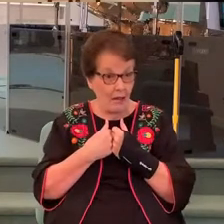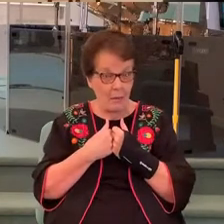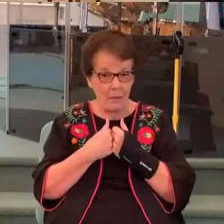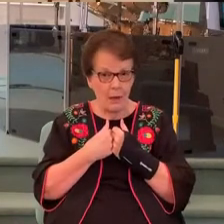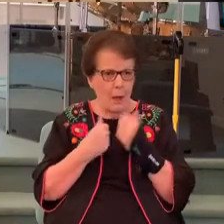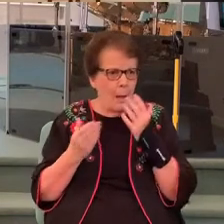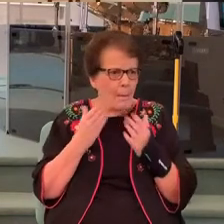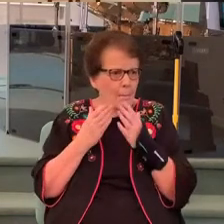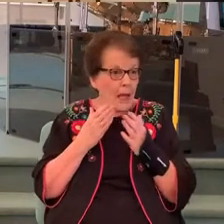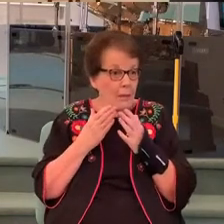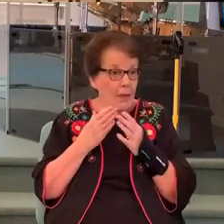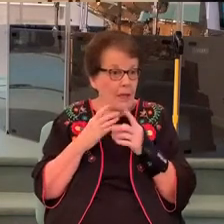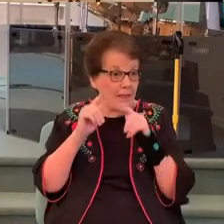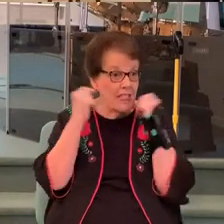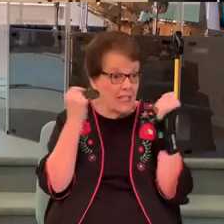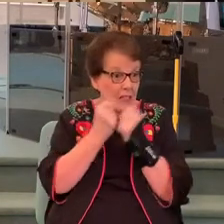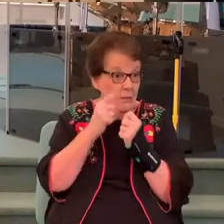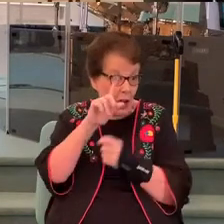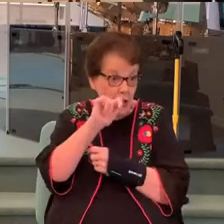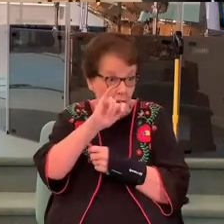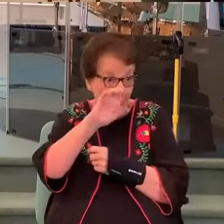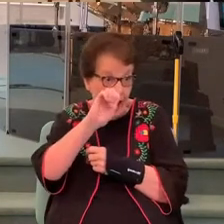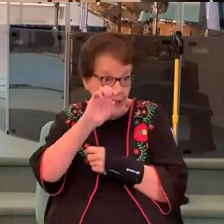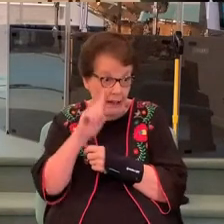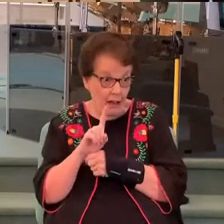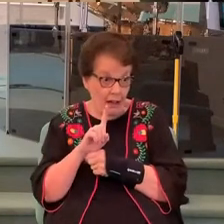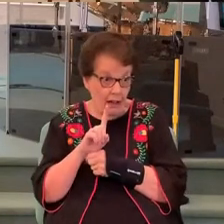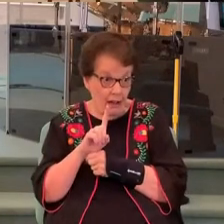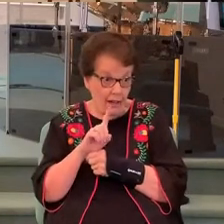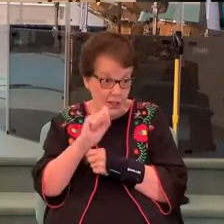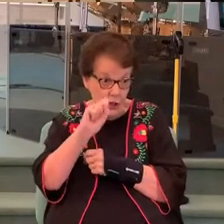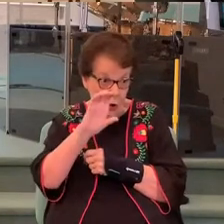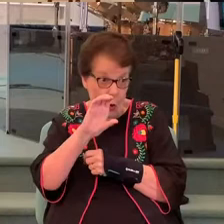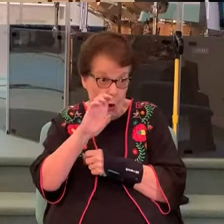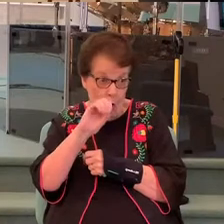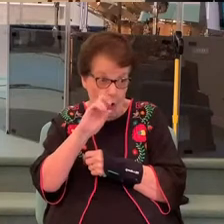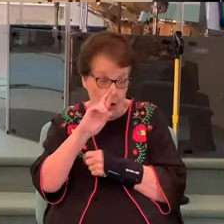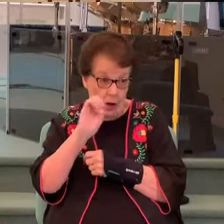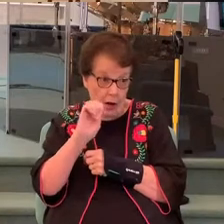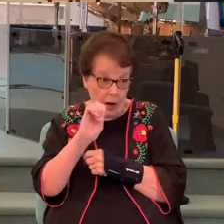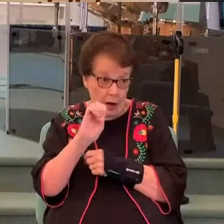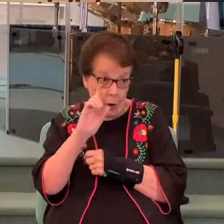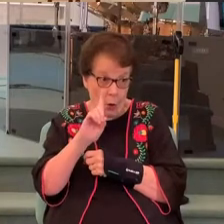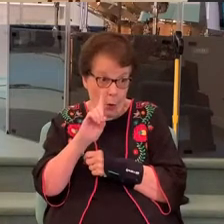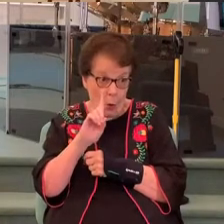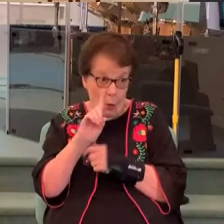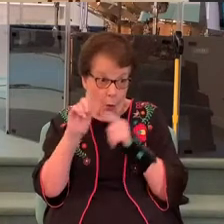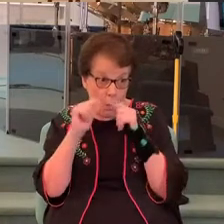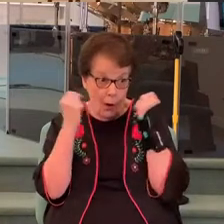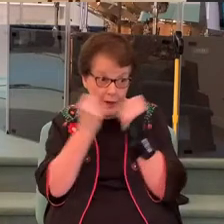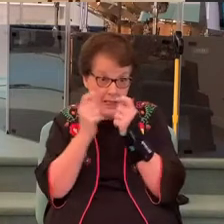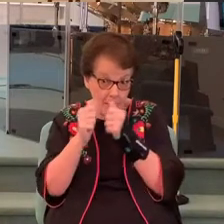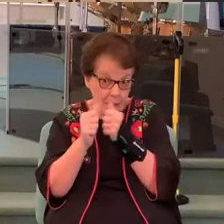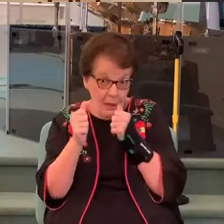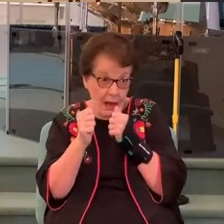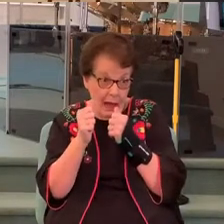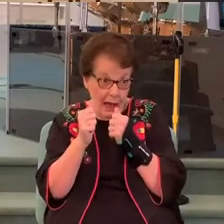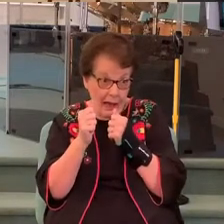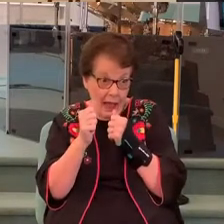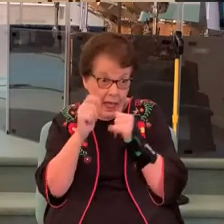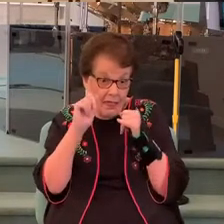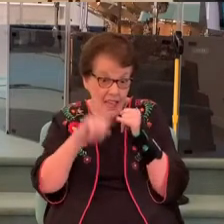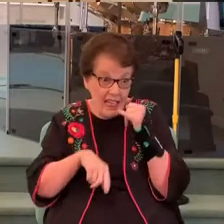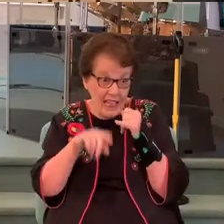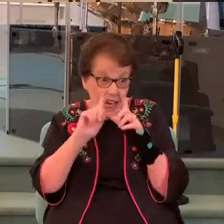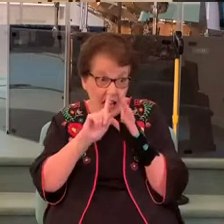the teams are tied, or one team is a little bit behind, and they need a last-second miracle.